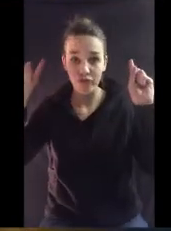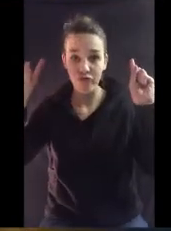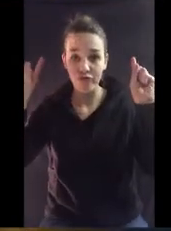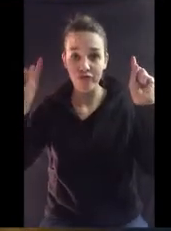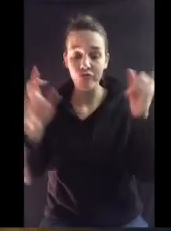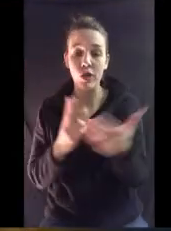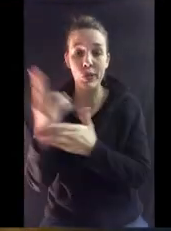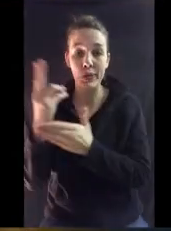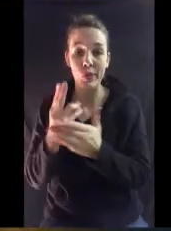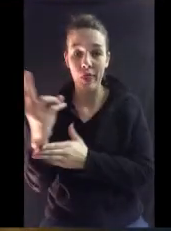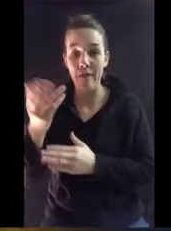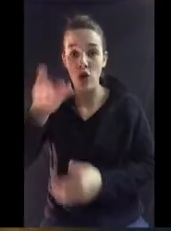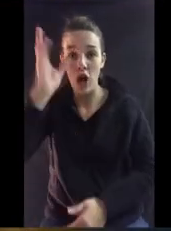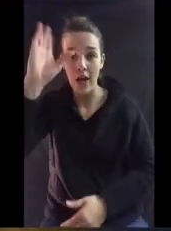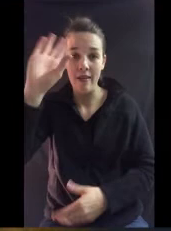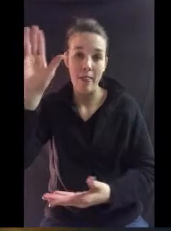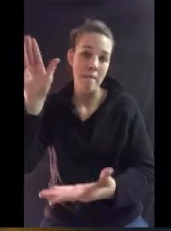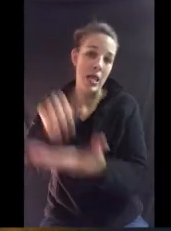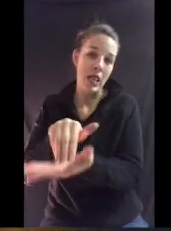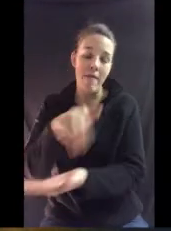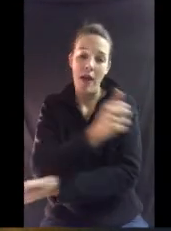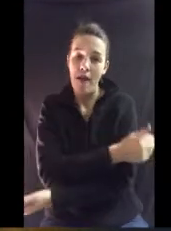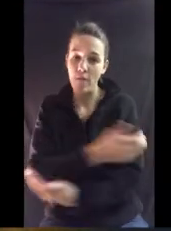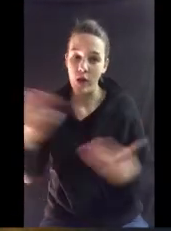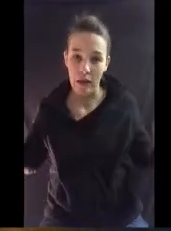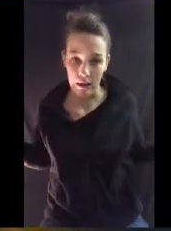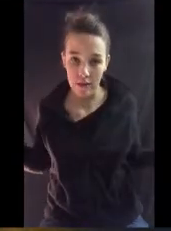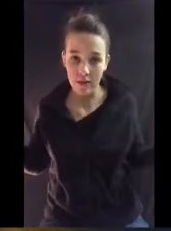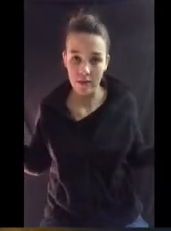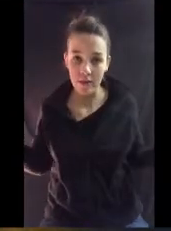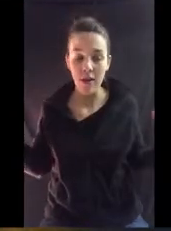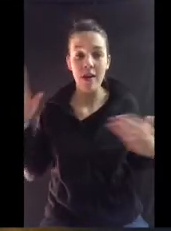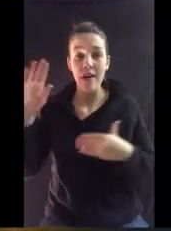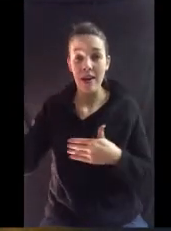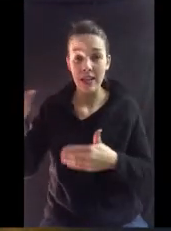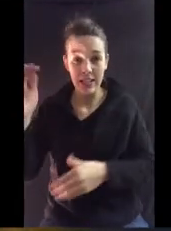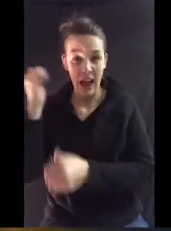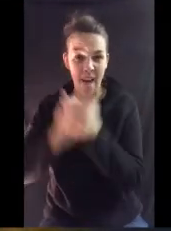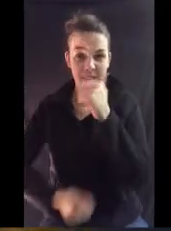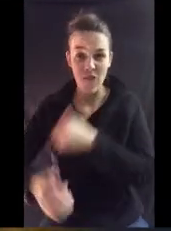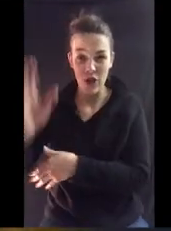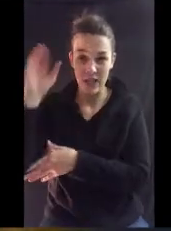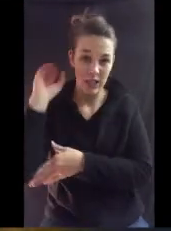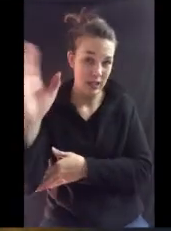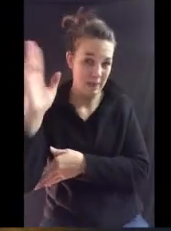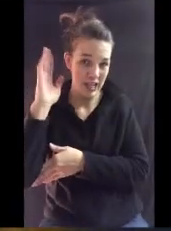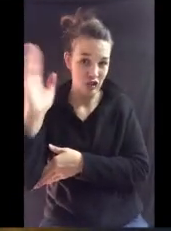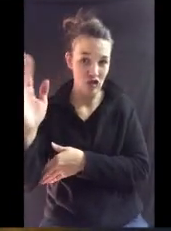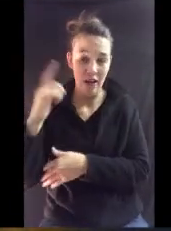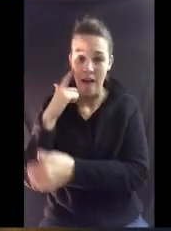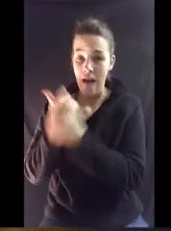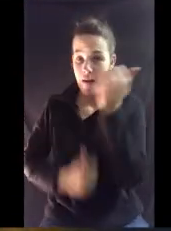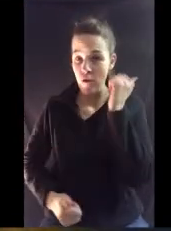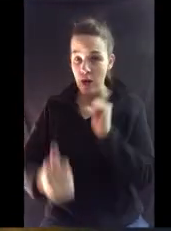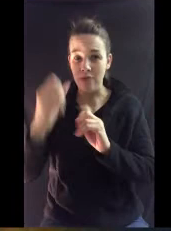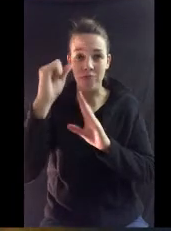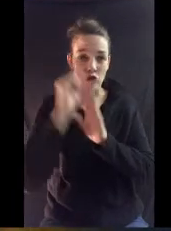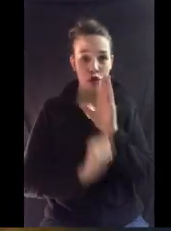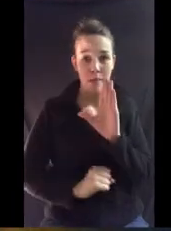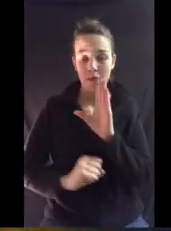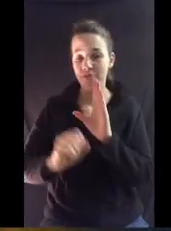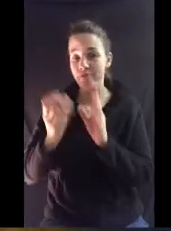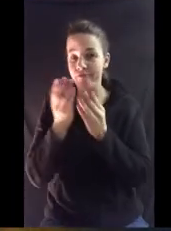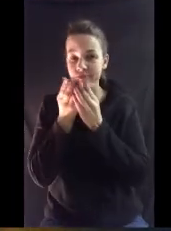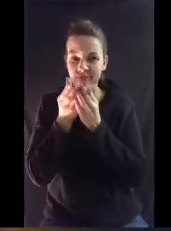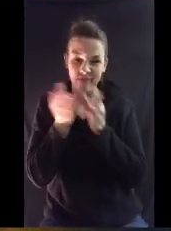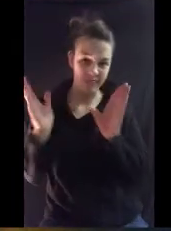proclamation of the truth of God in the midst of all. His every speech, every sermon